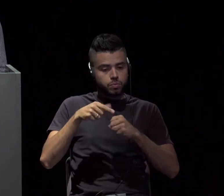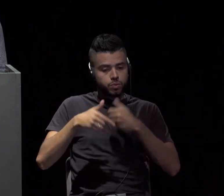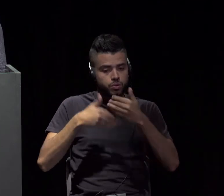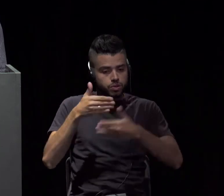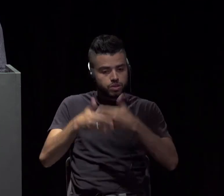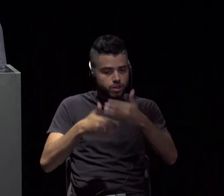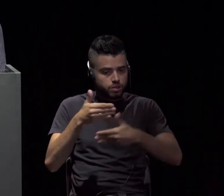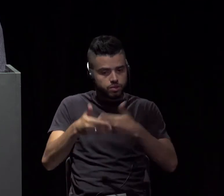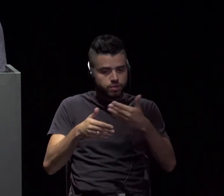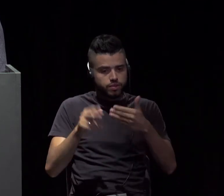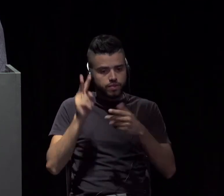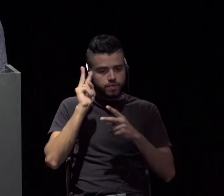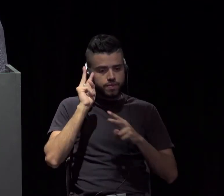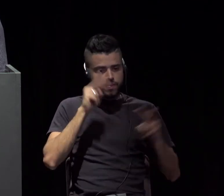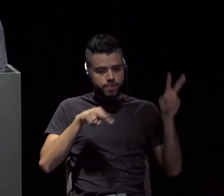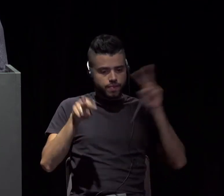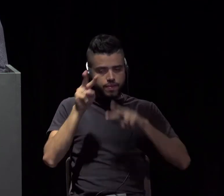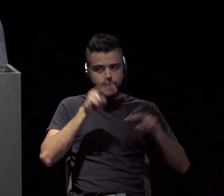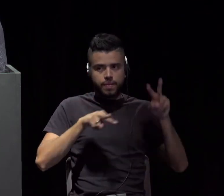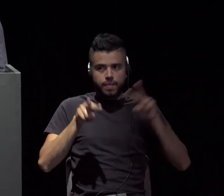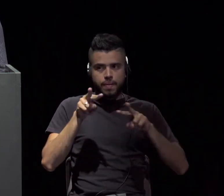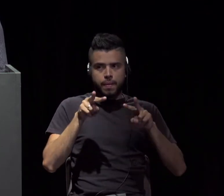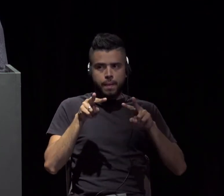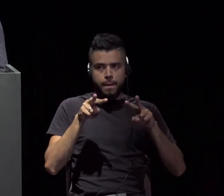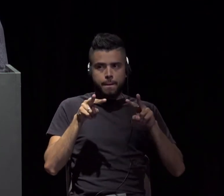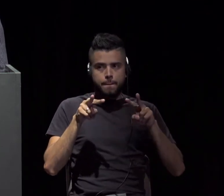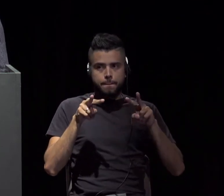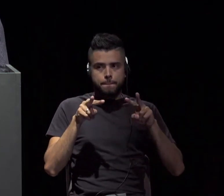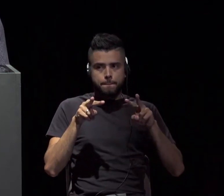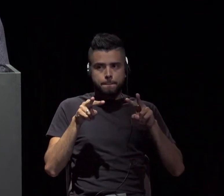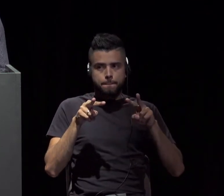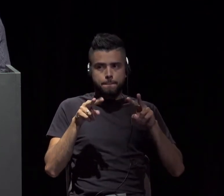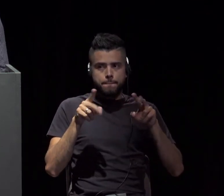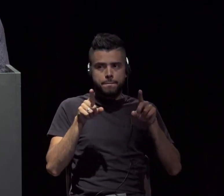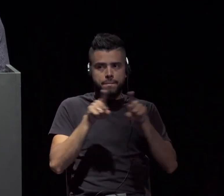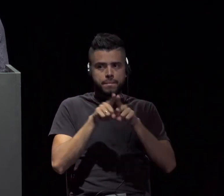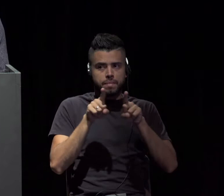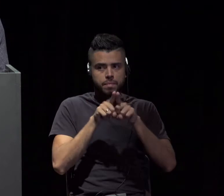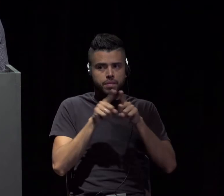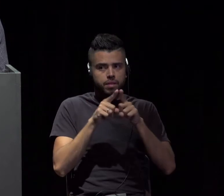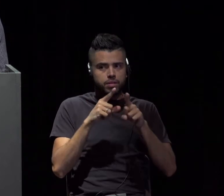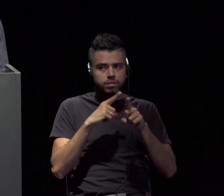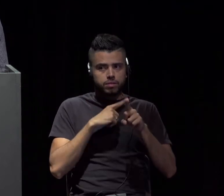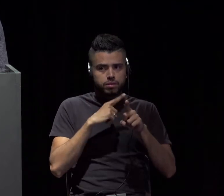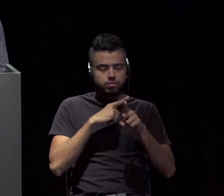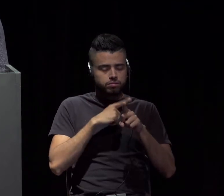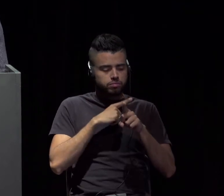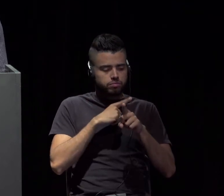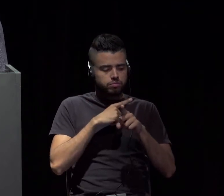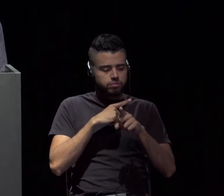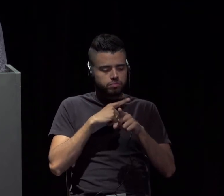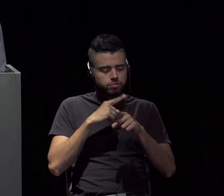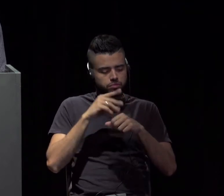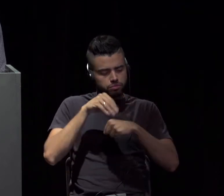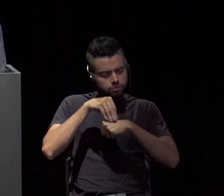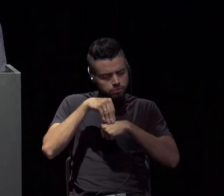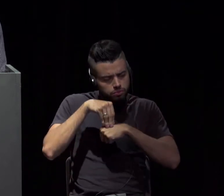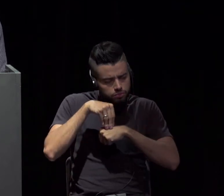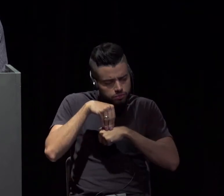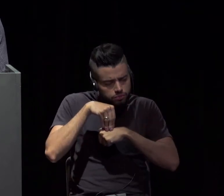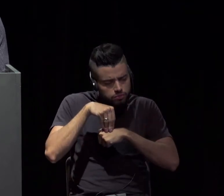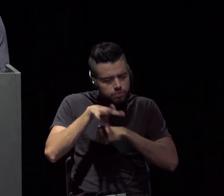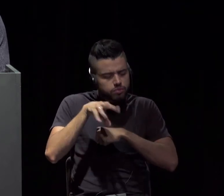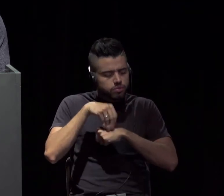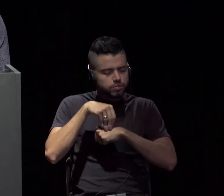in providing the data from which the work will be perpetually realized after it has left